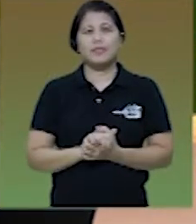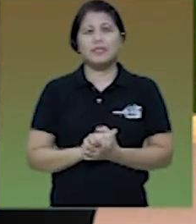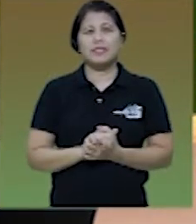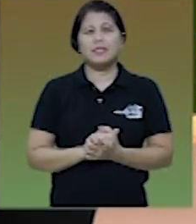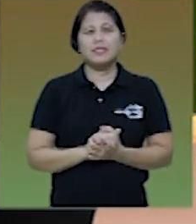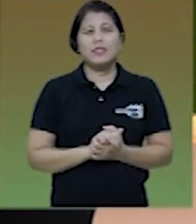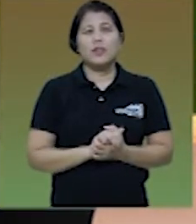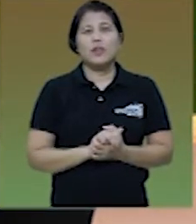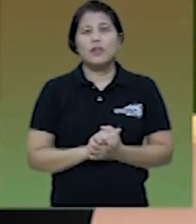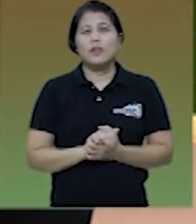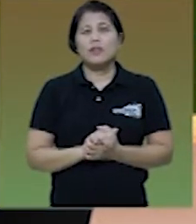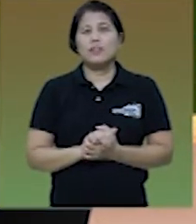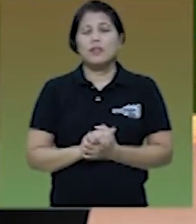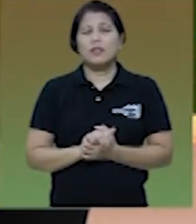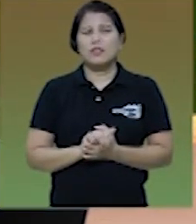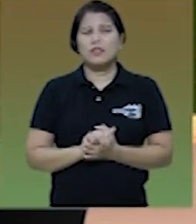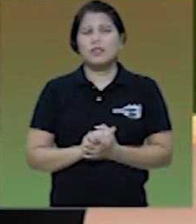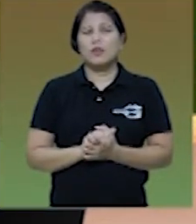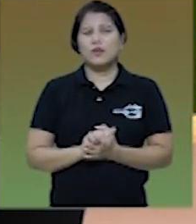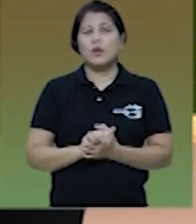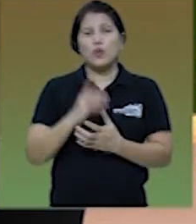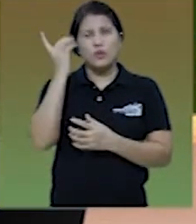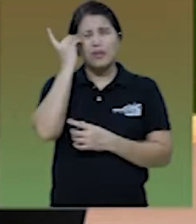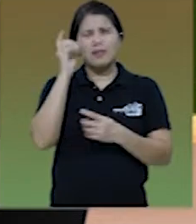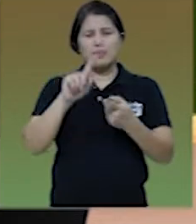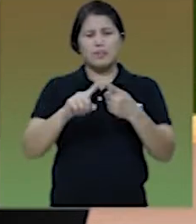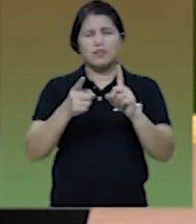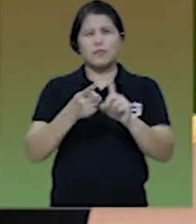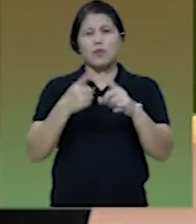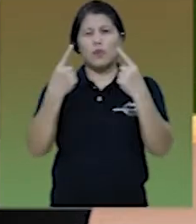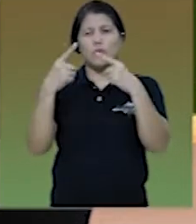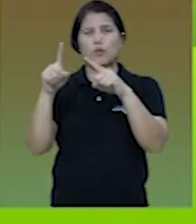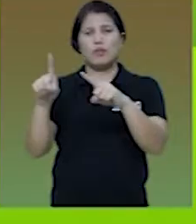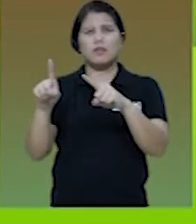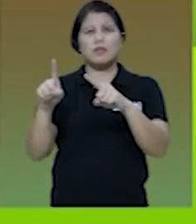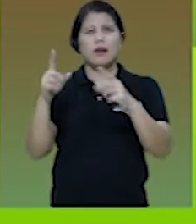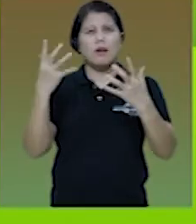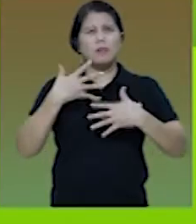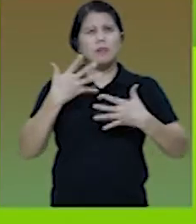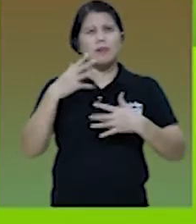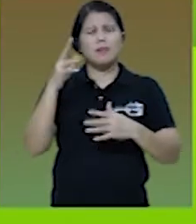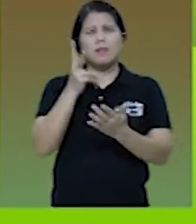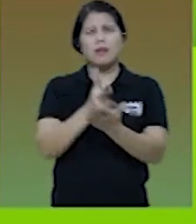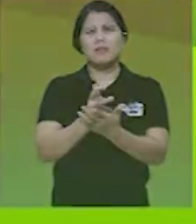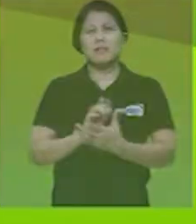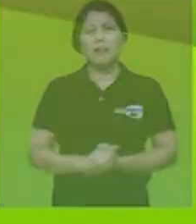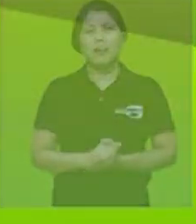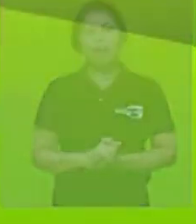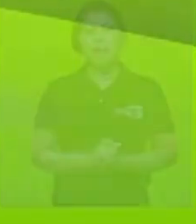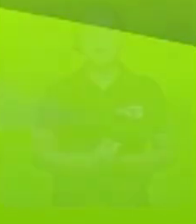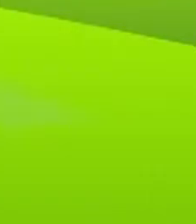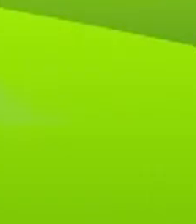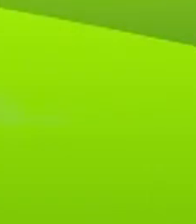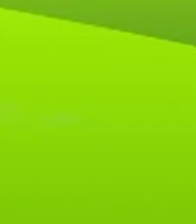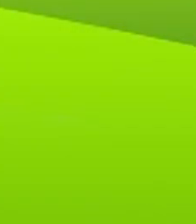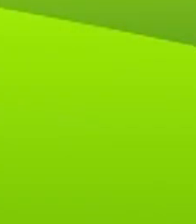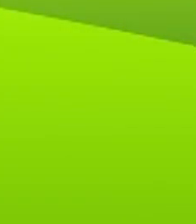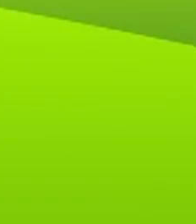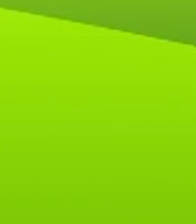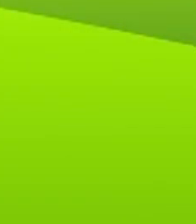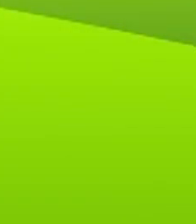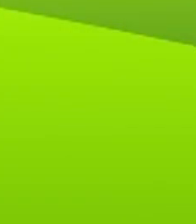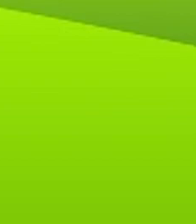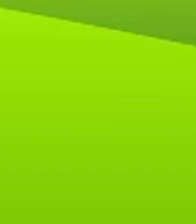Dwayne and his friends went to the amusement park. Welcome to Exploring English